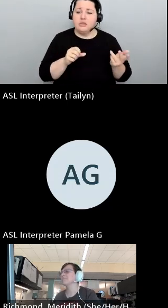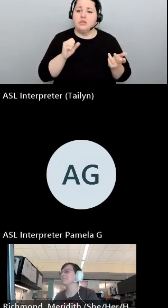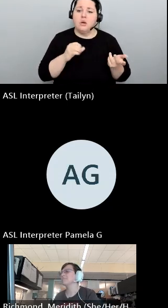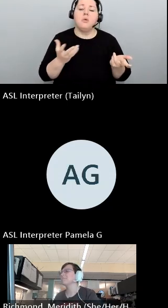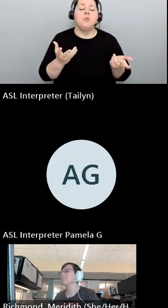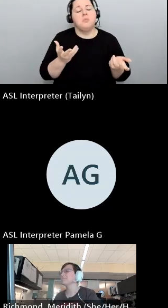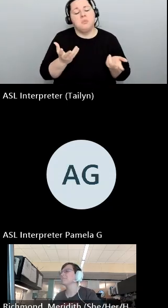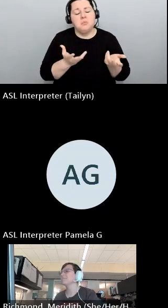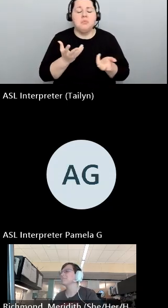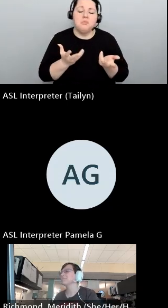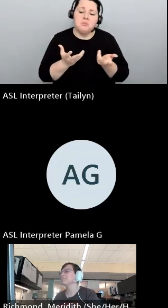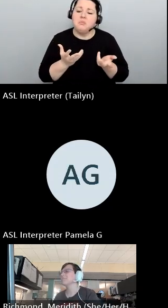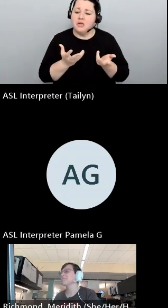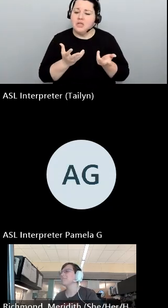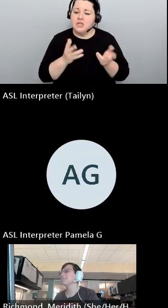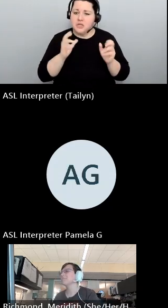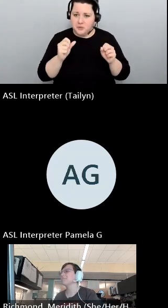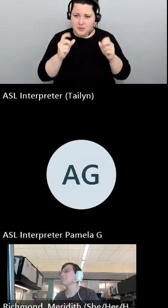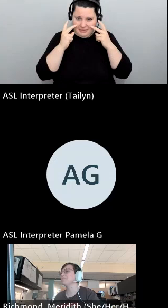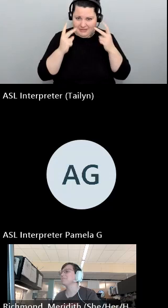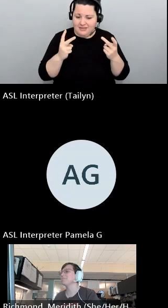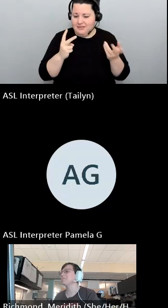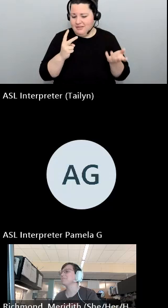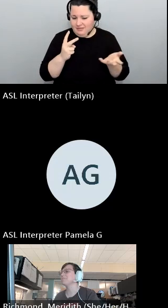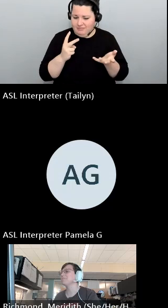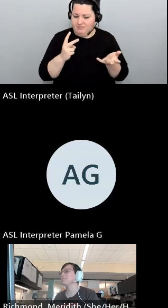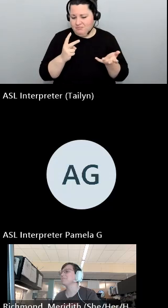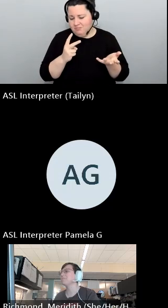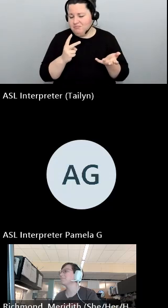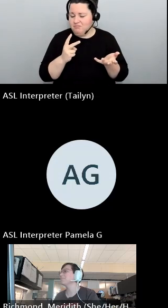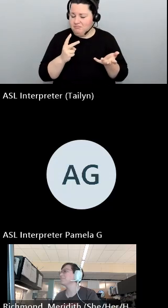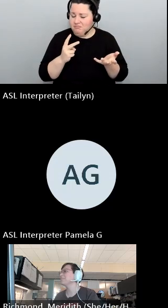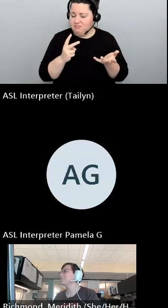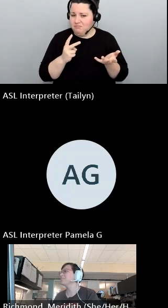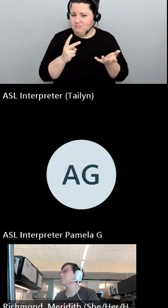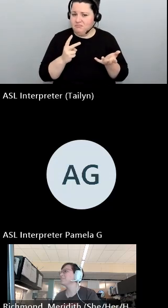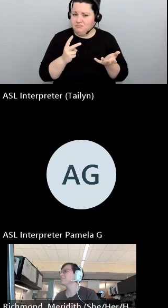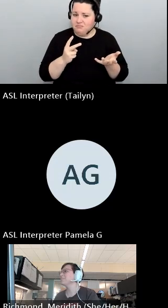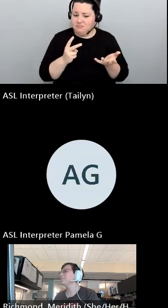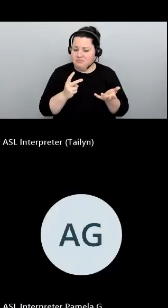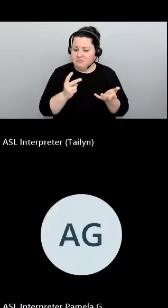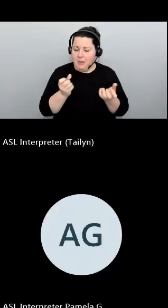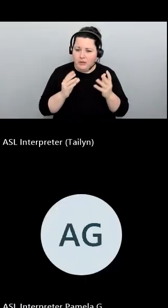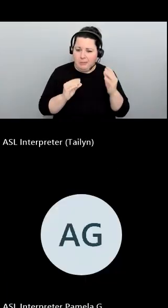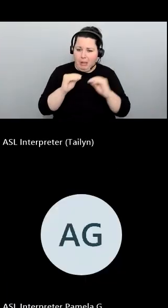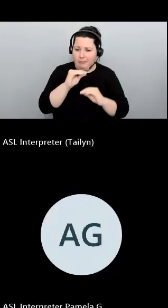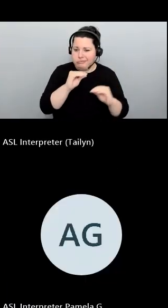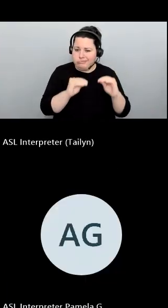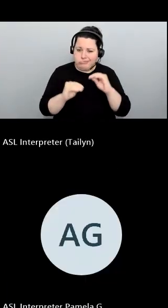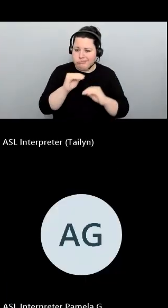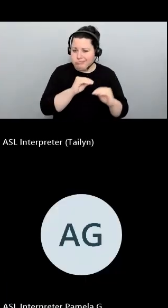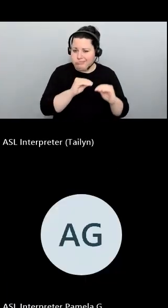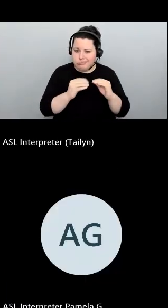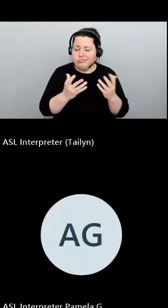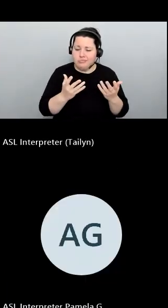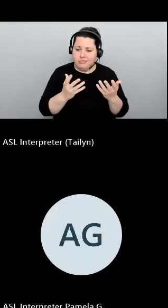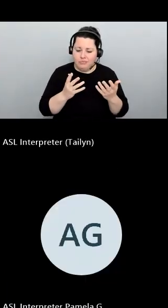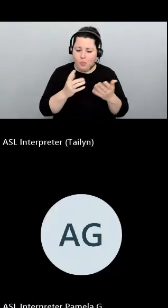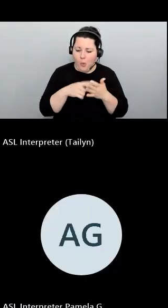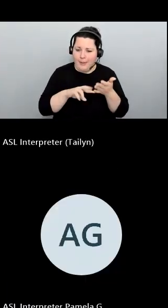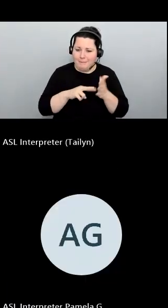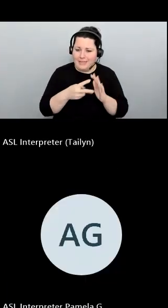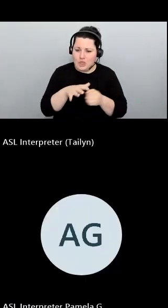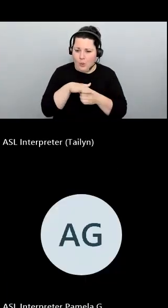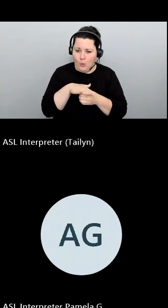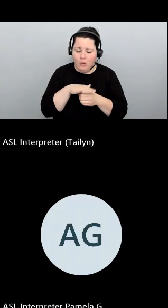So, you see that there can be, multiple configurations constituting a local,